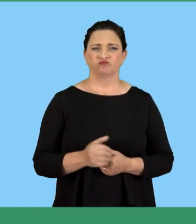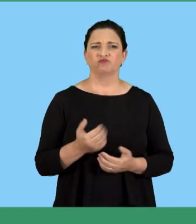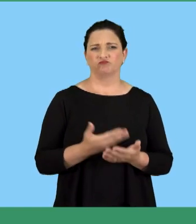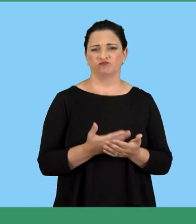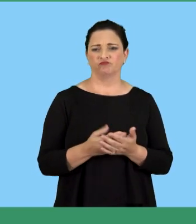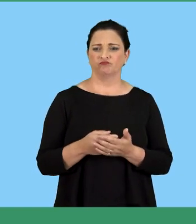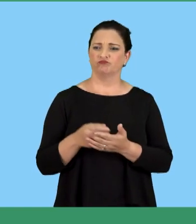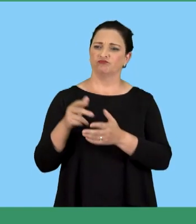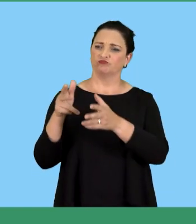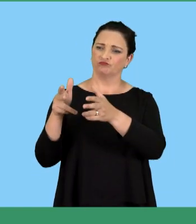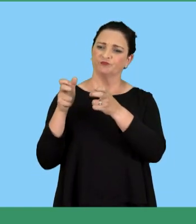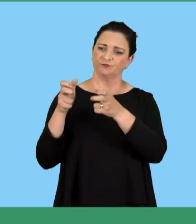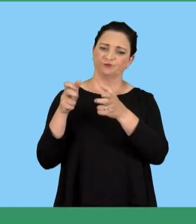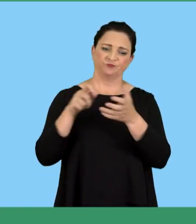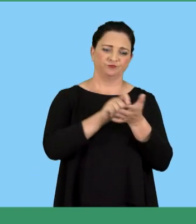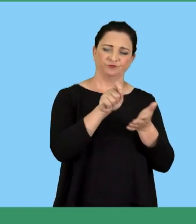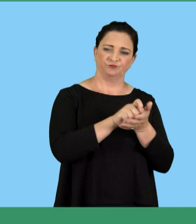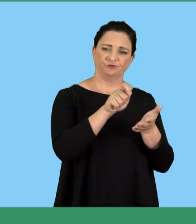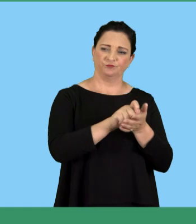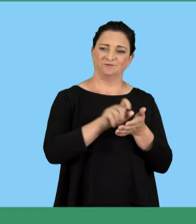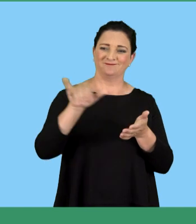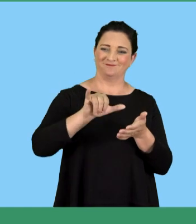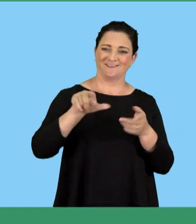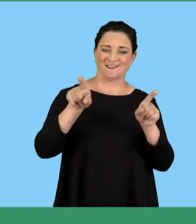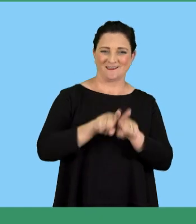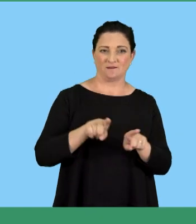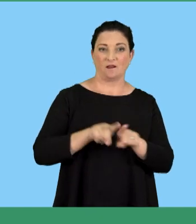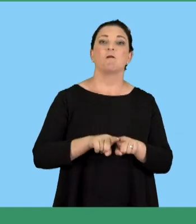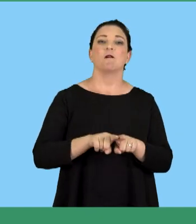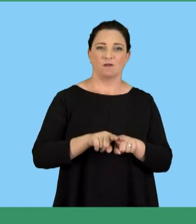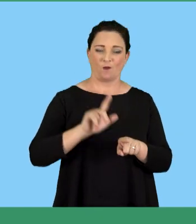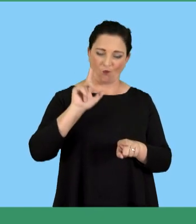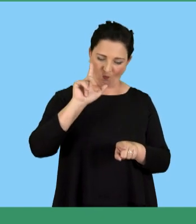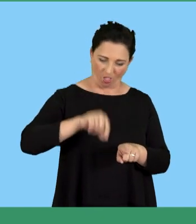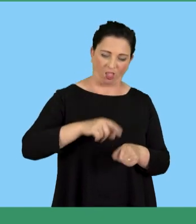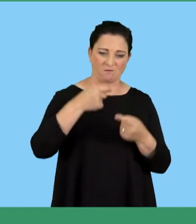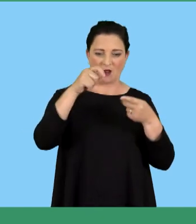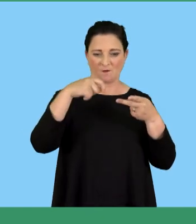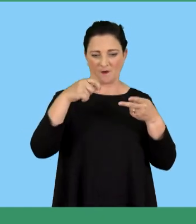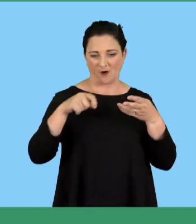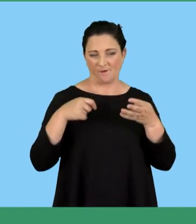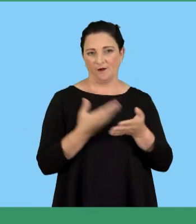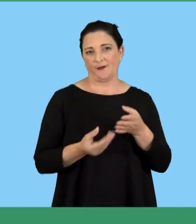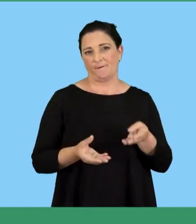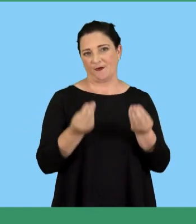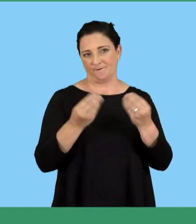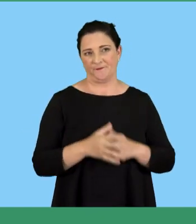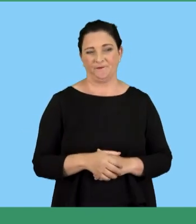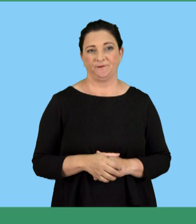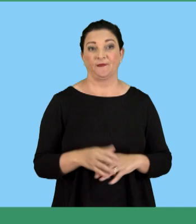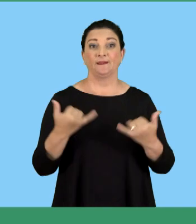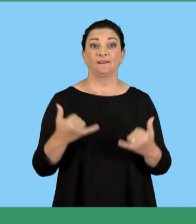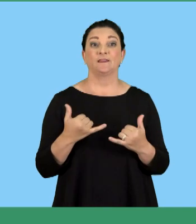you'd be expected to quote from the scenario so that you obtain all your marks. Now, recommend